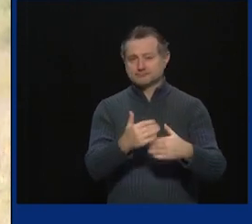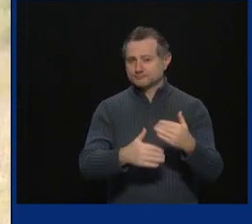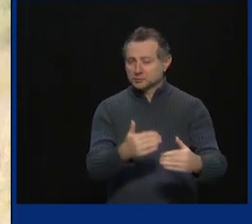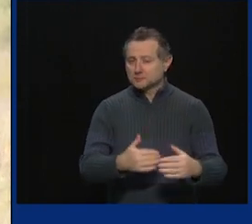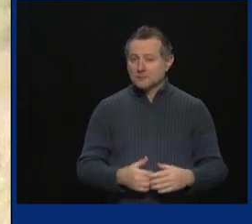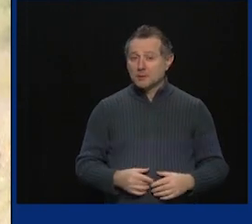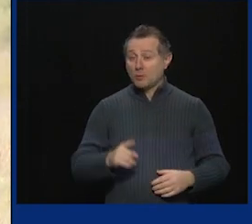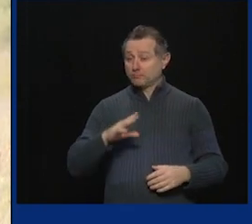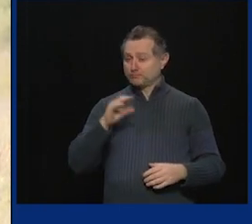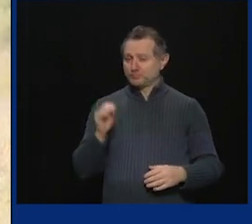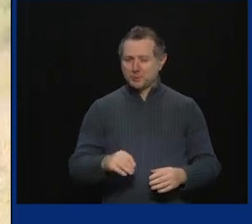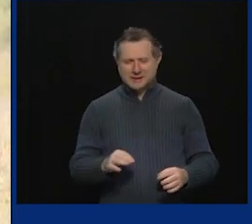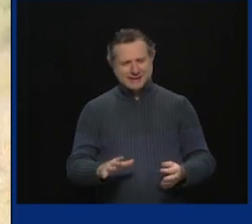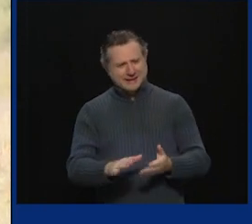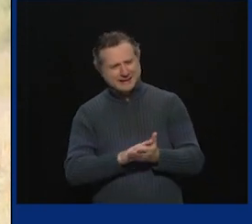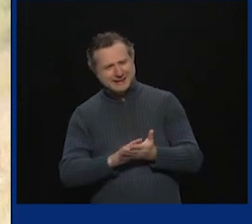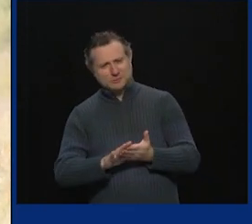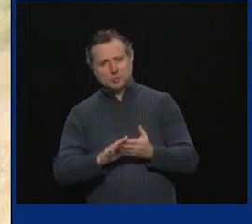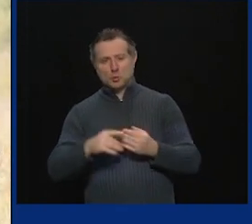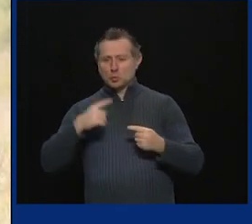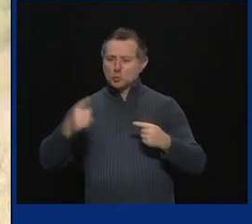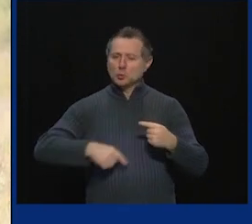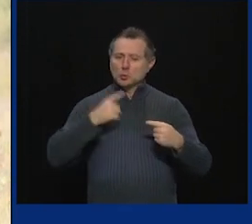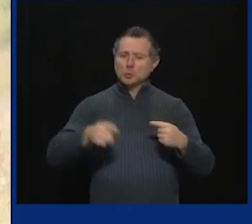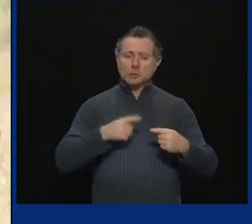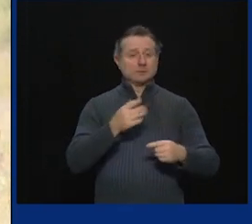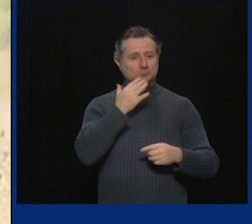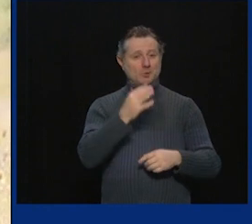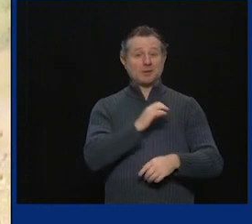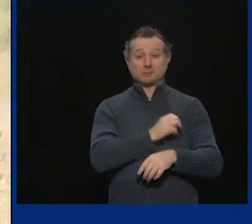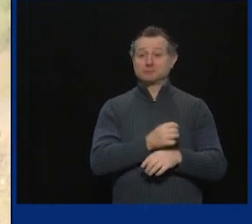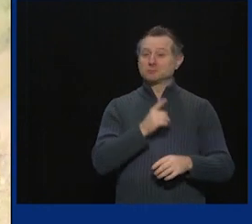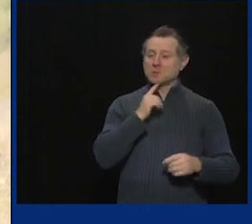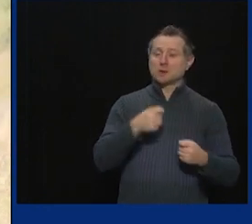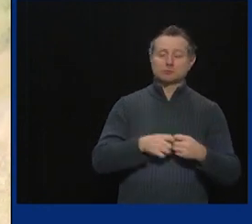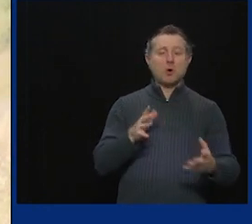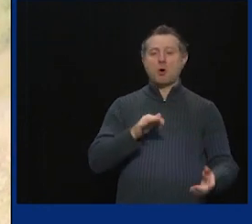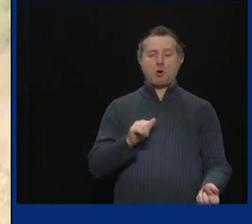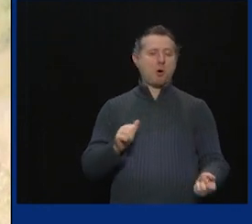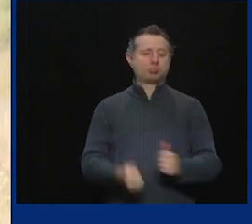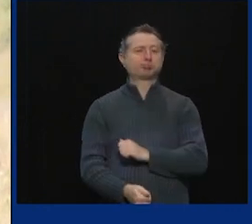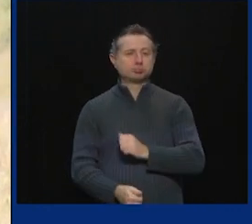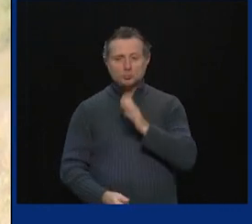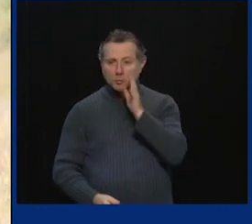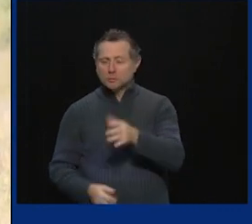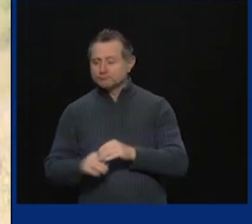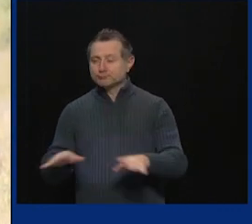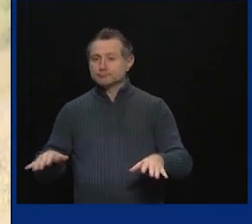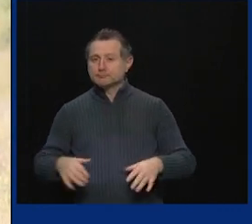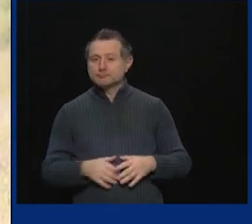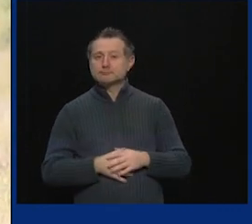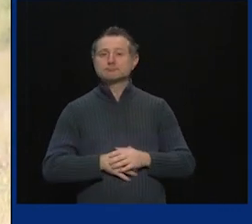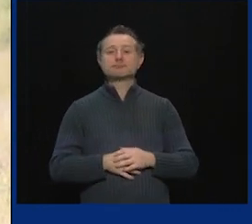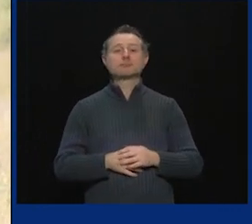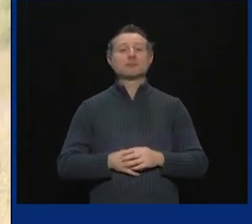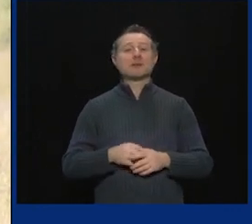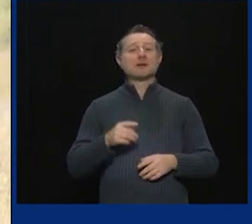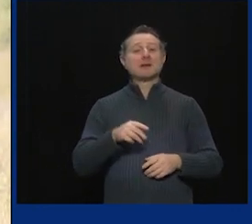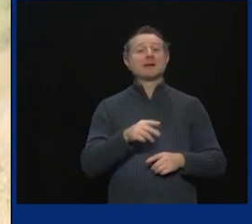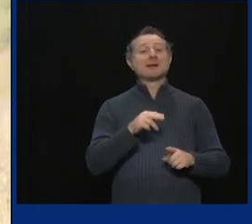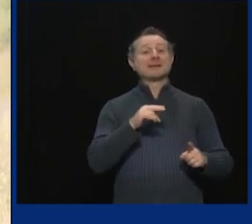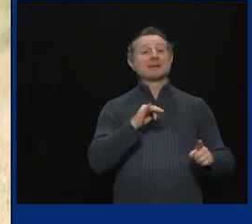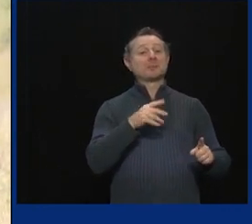renewable energy resource is a game changer. NYPA has been an ideal partner in our efforts to bring its clean and renewable energy to